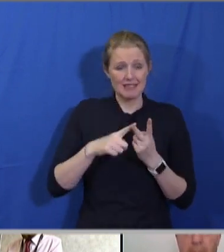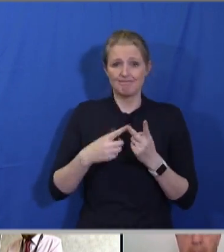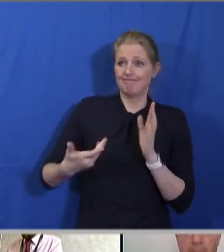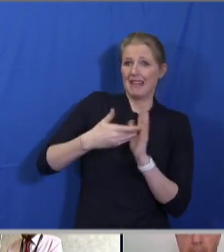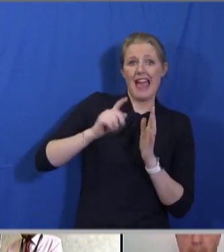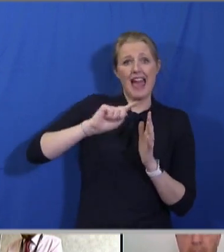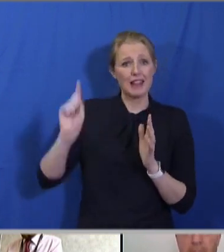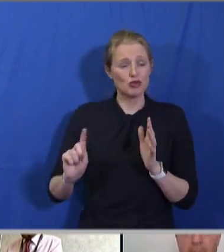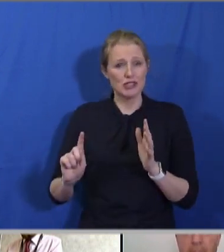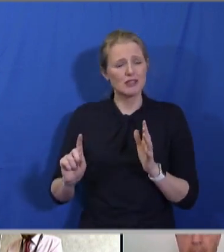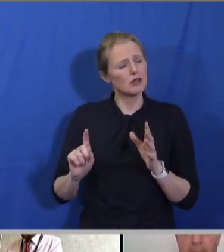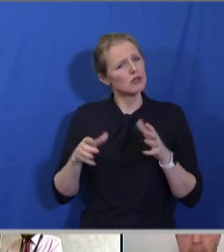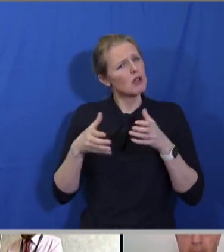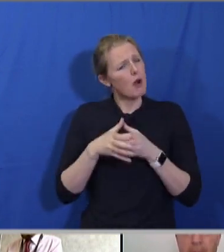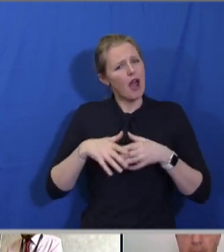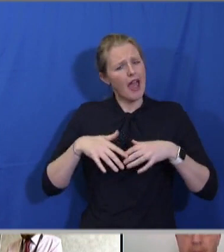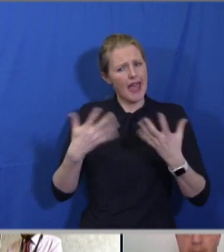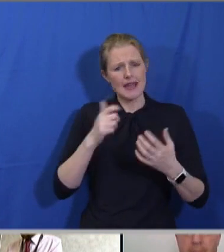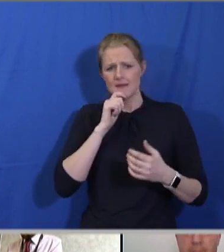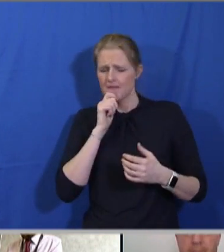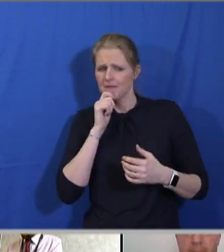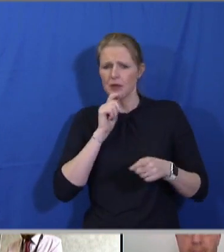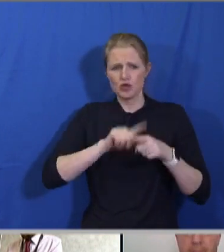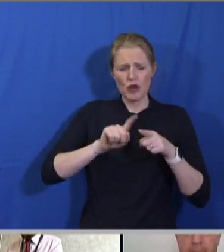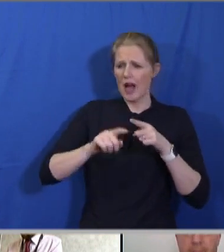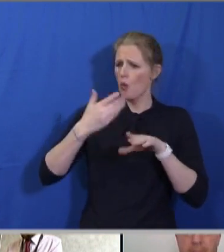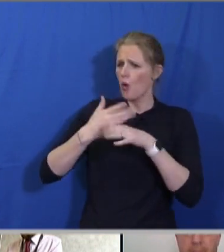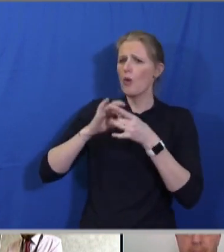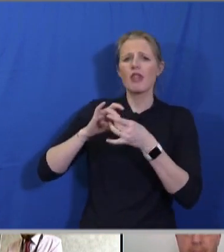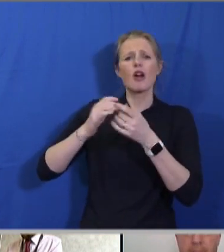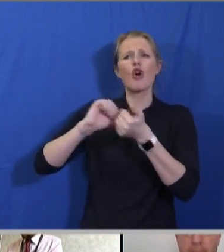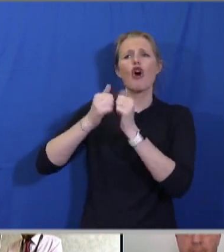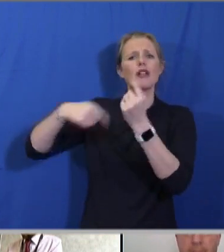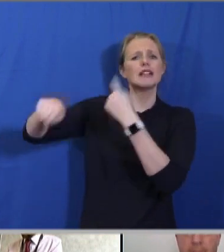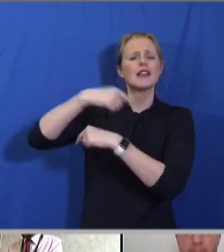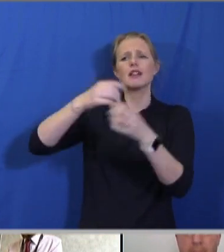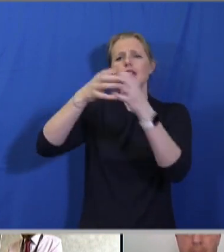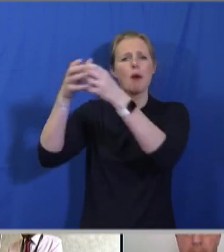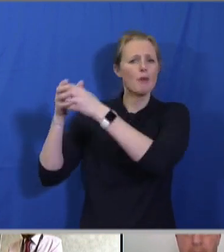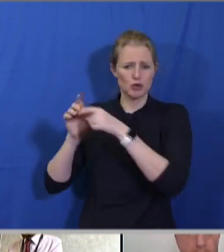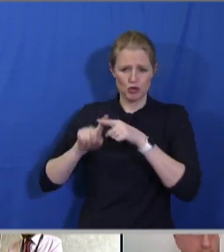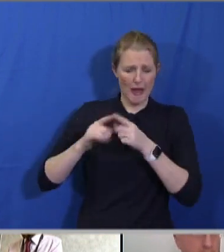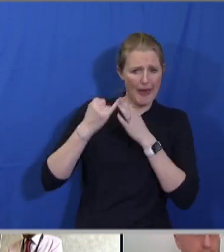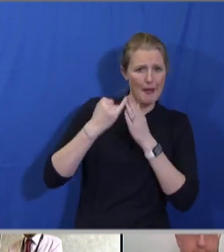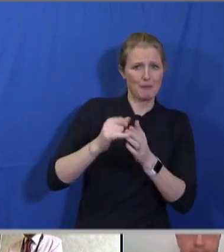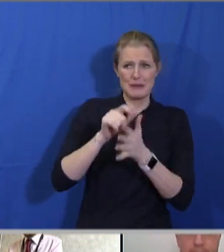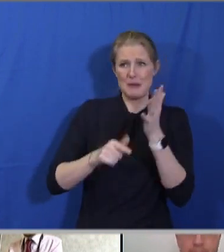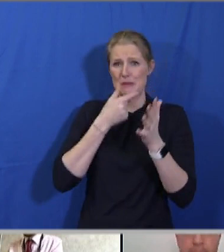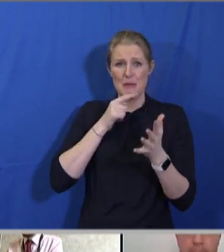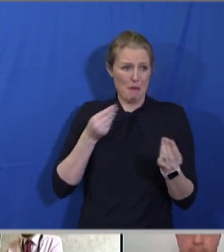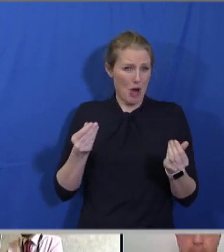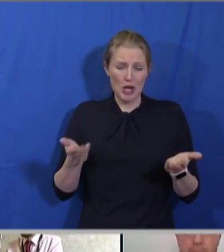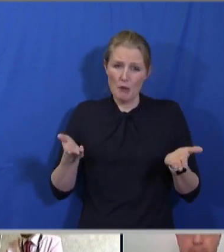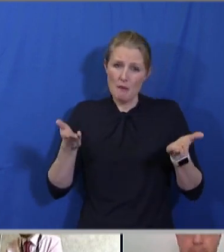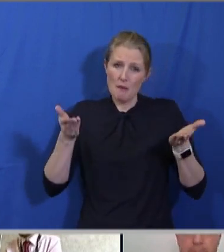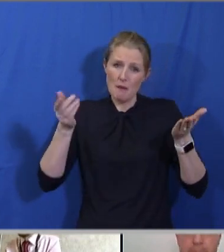wondering what the department was doing to try and identify that and work with other colleagues to try and address that. And also in terms of those